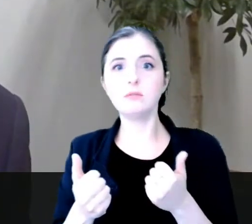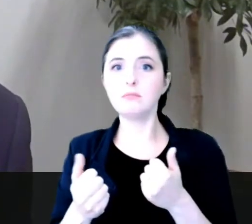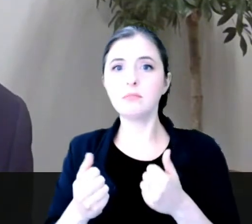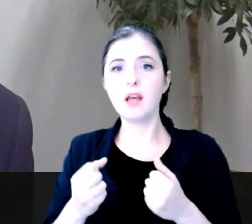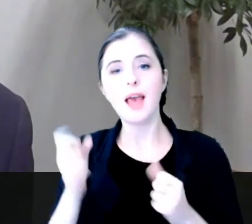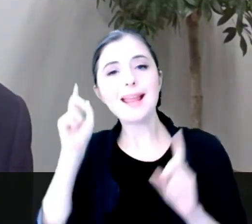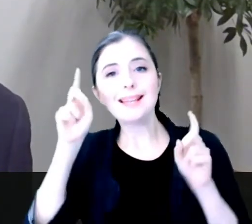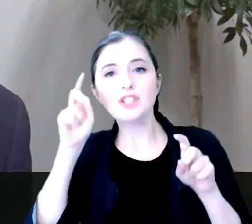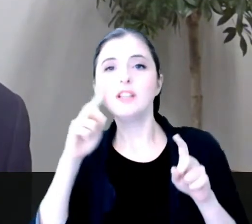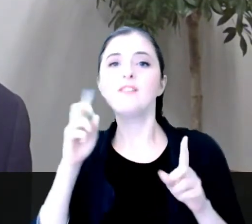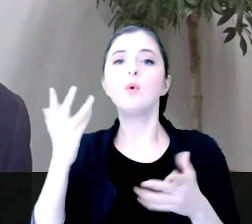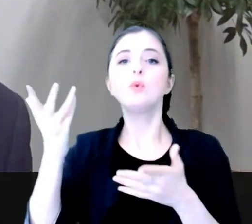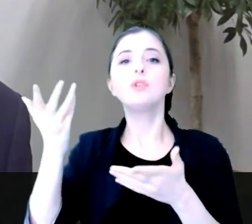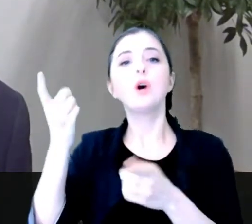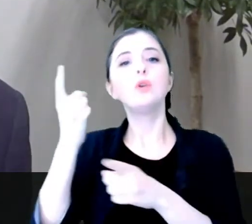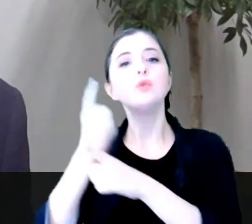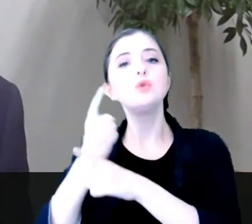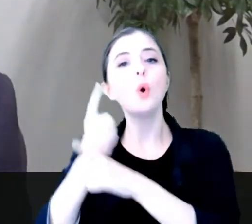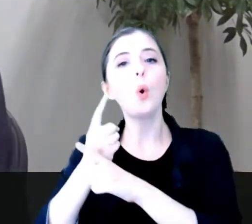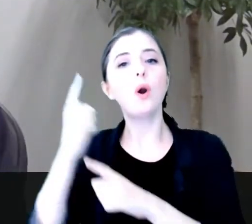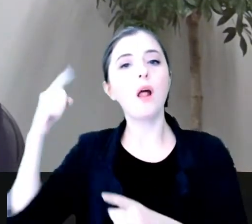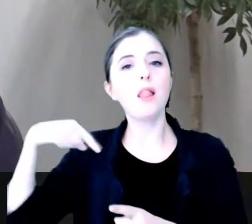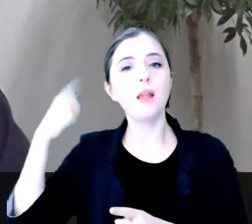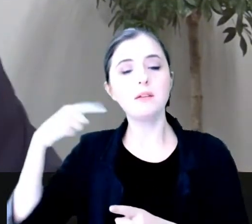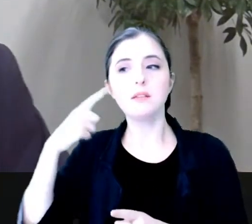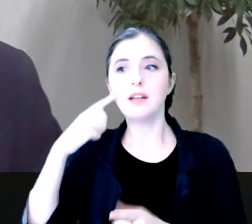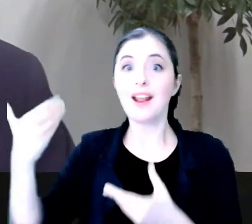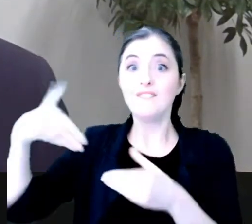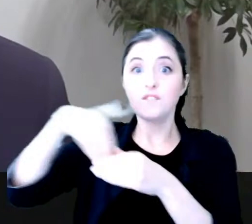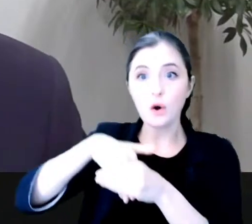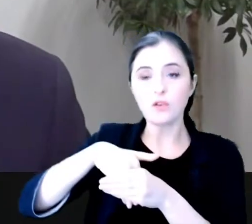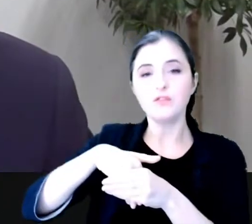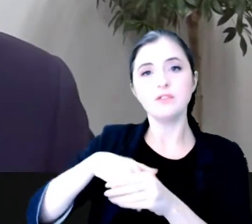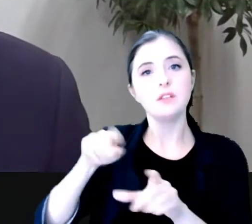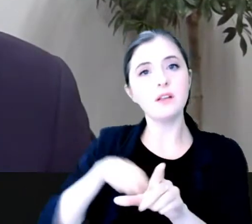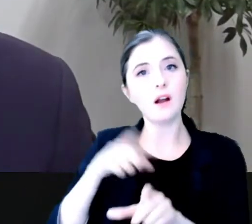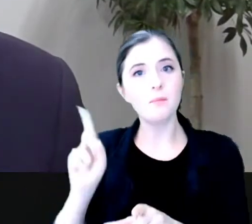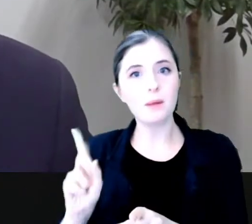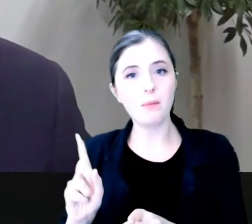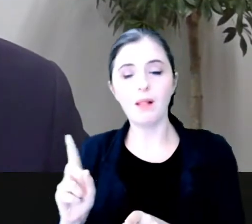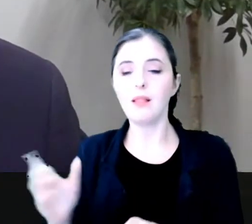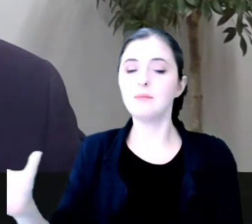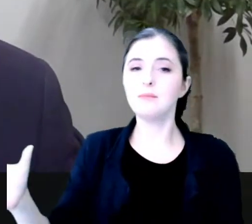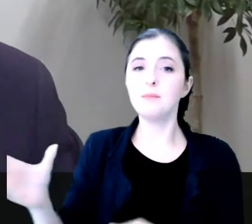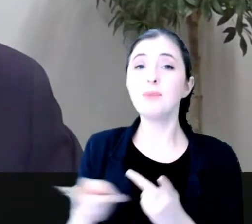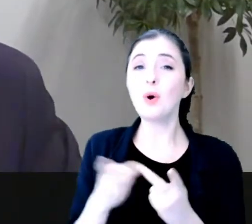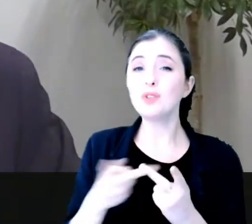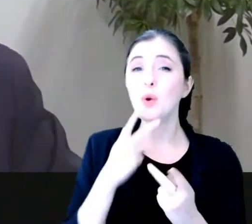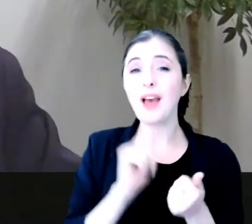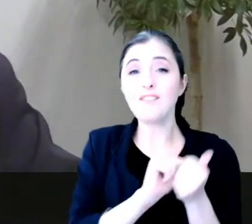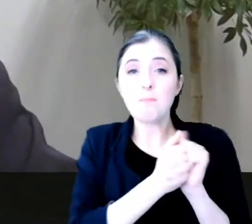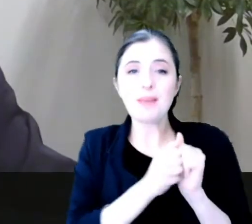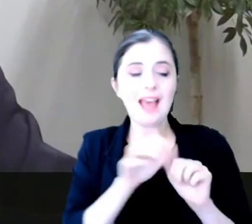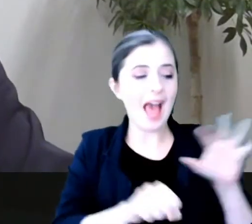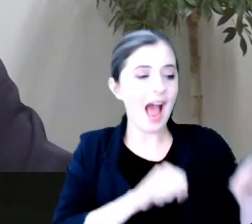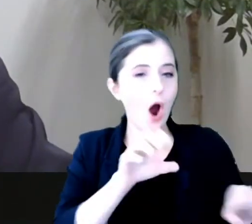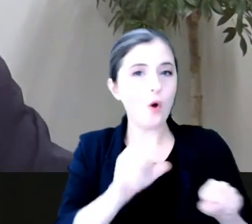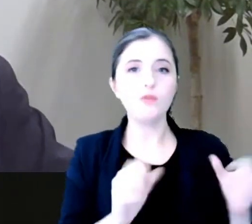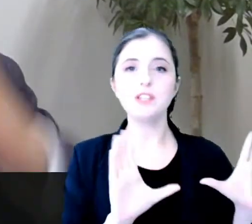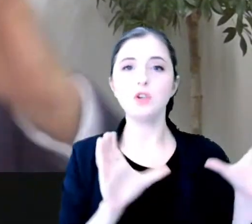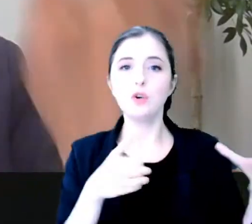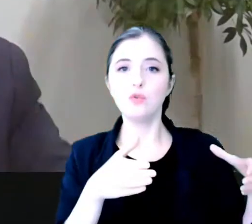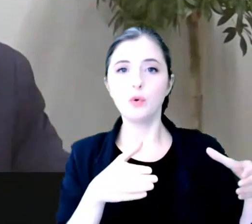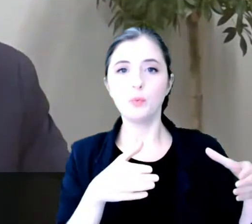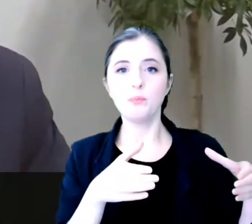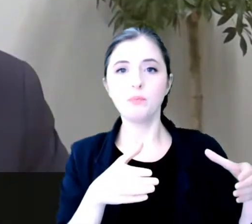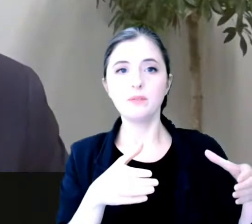involving young people deliberately, but also using the peer outreach group for the reasons you've said, Samir. We can't have a situation where things